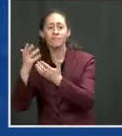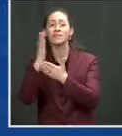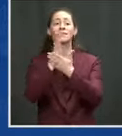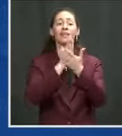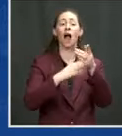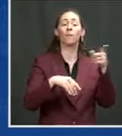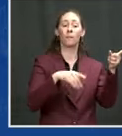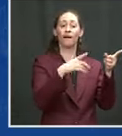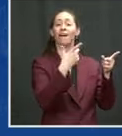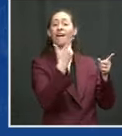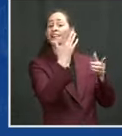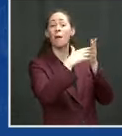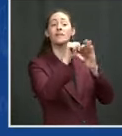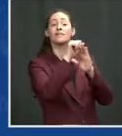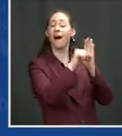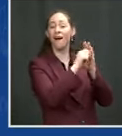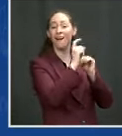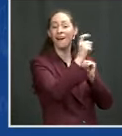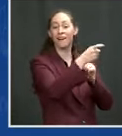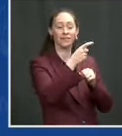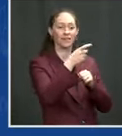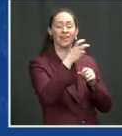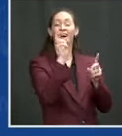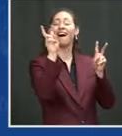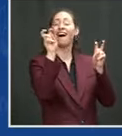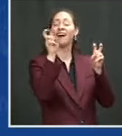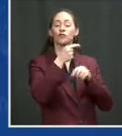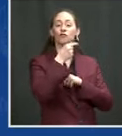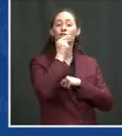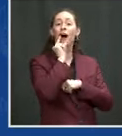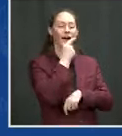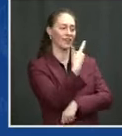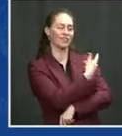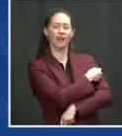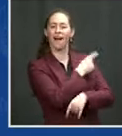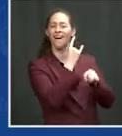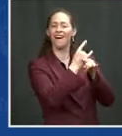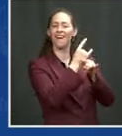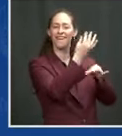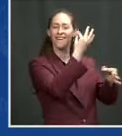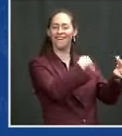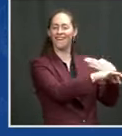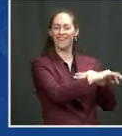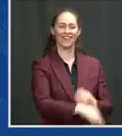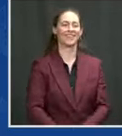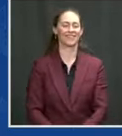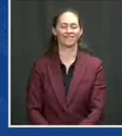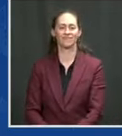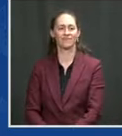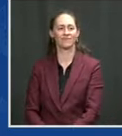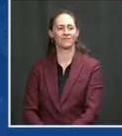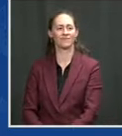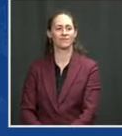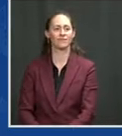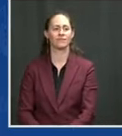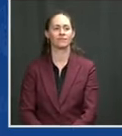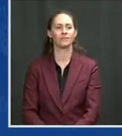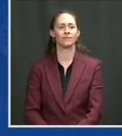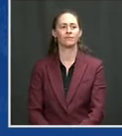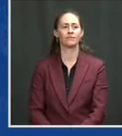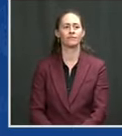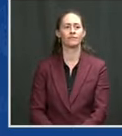New Jersey. Can I ask you, both of you, one last question. I'm sorry to take so long here,